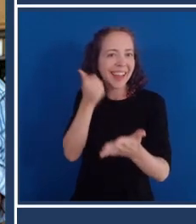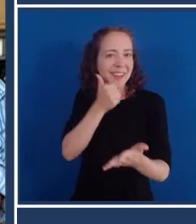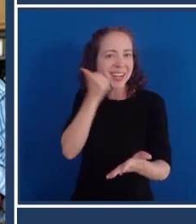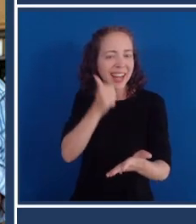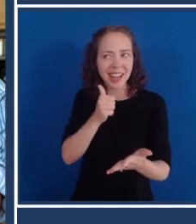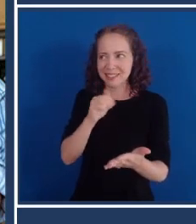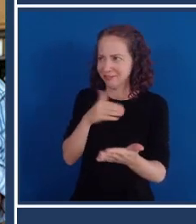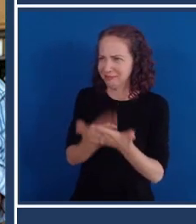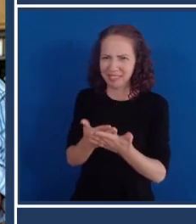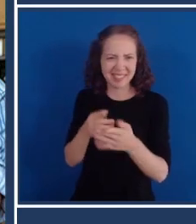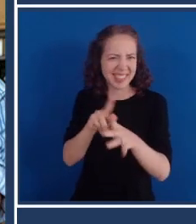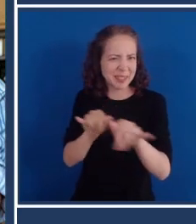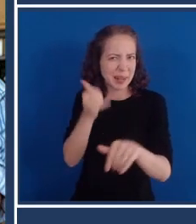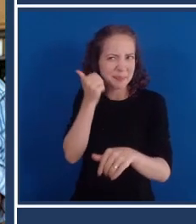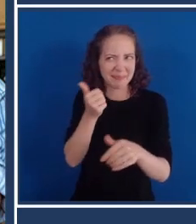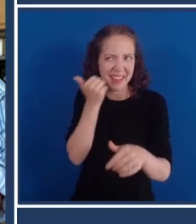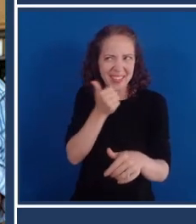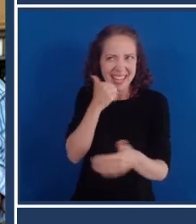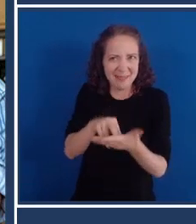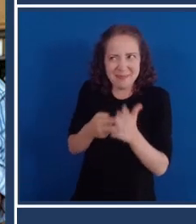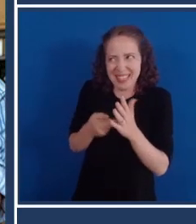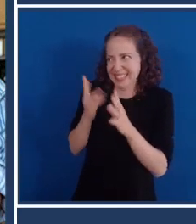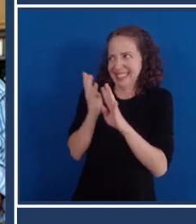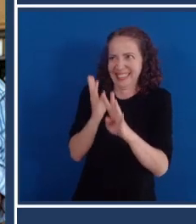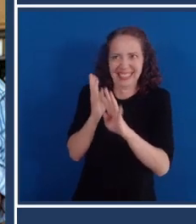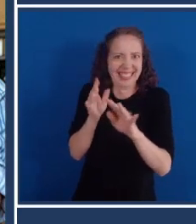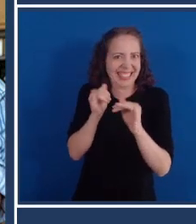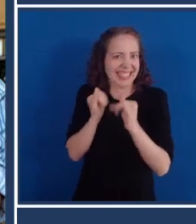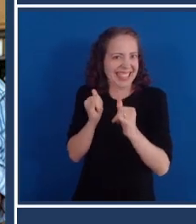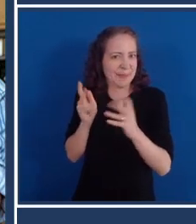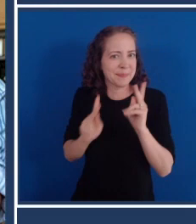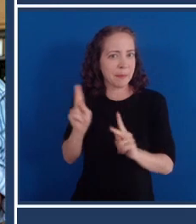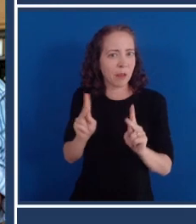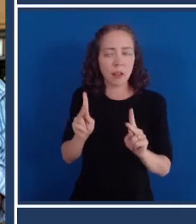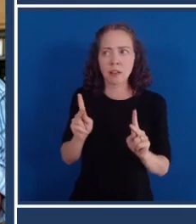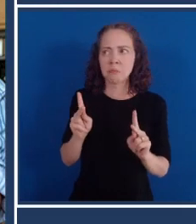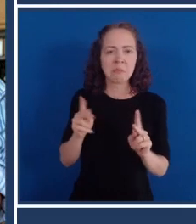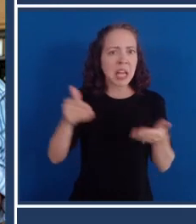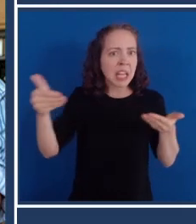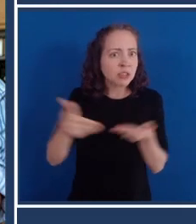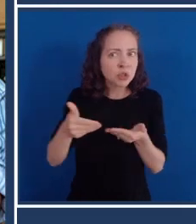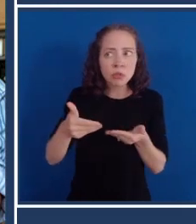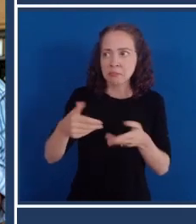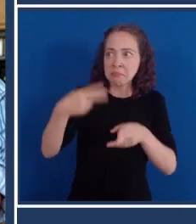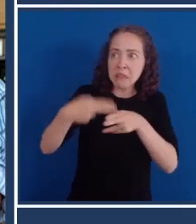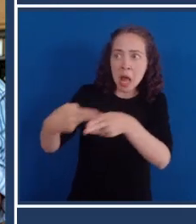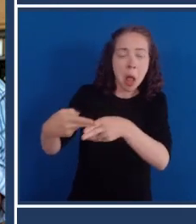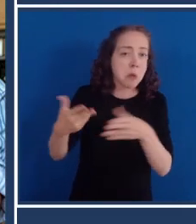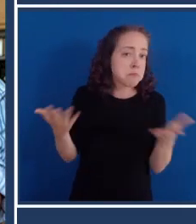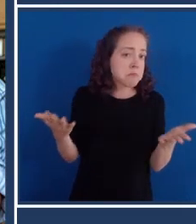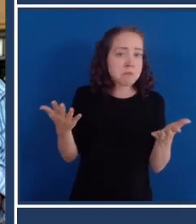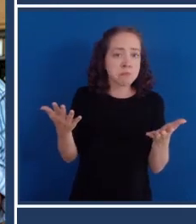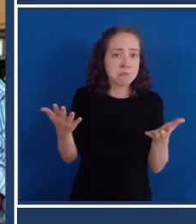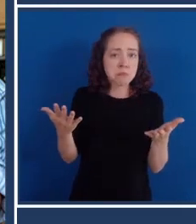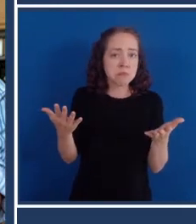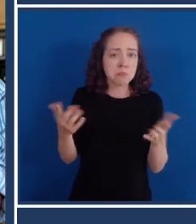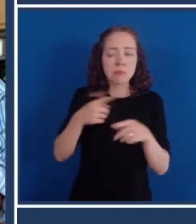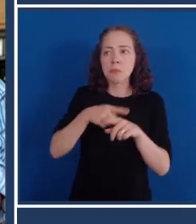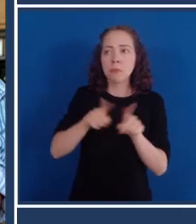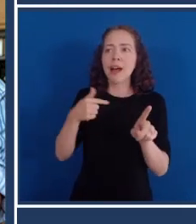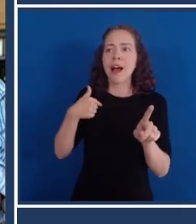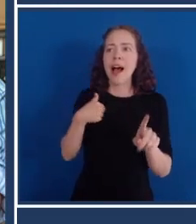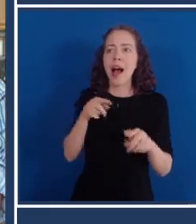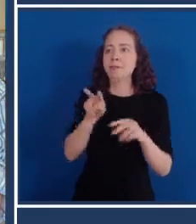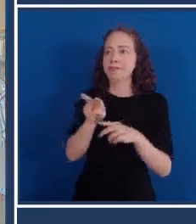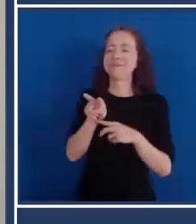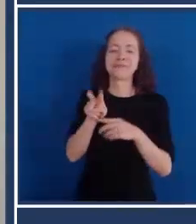having introduced yourself to one another, but you smile at them knowingly, aware of the fact that you're about to get your morning caffeine